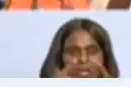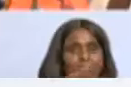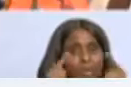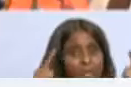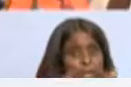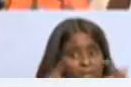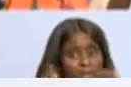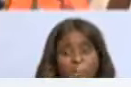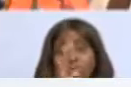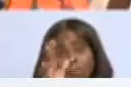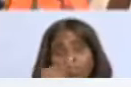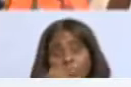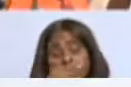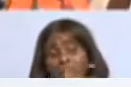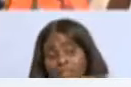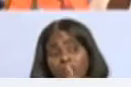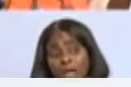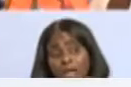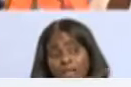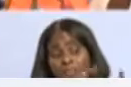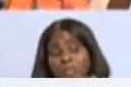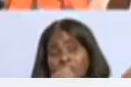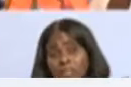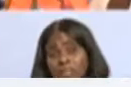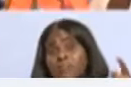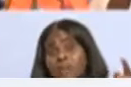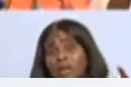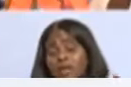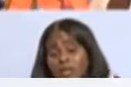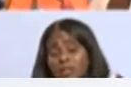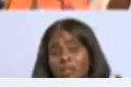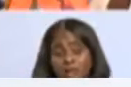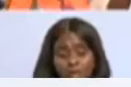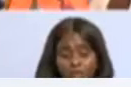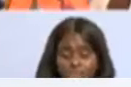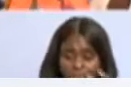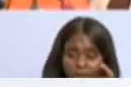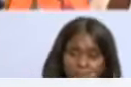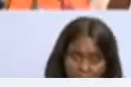should say there was a team that turned the corner.